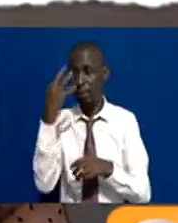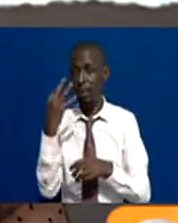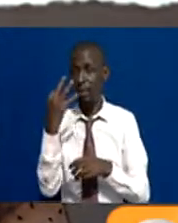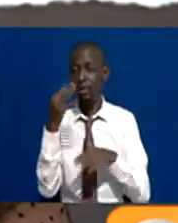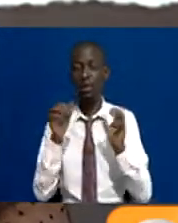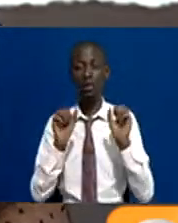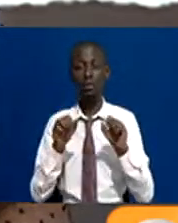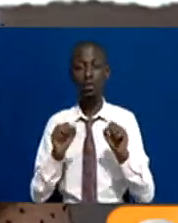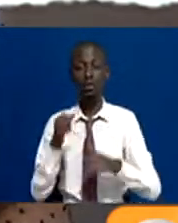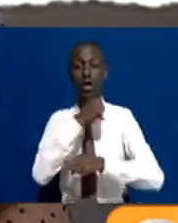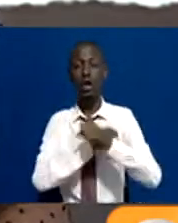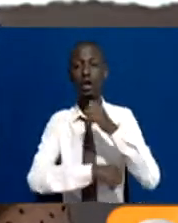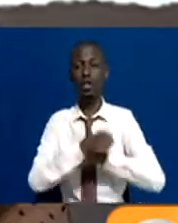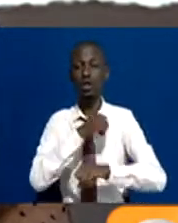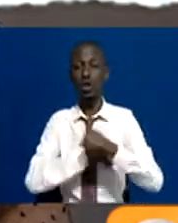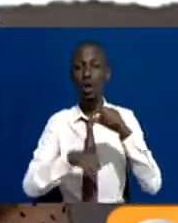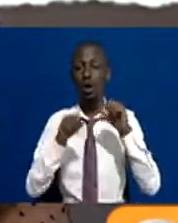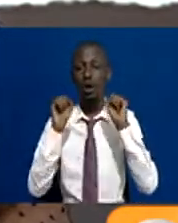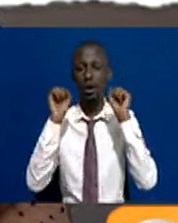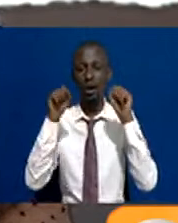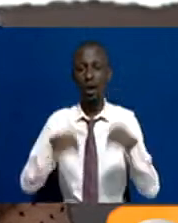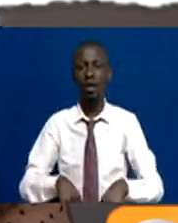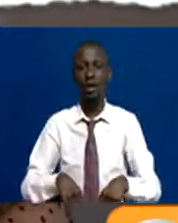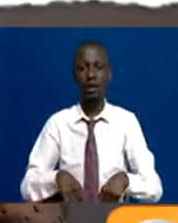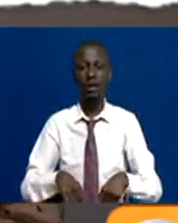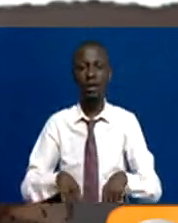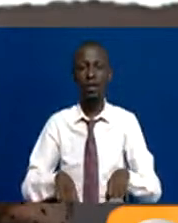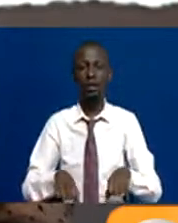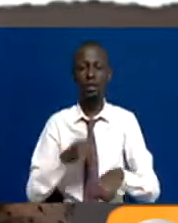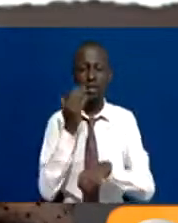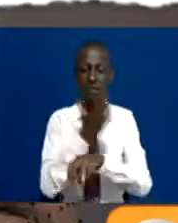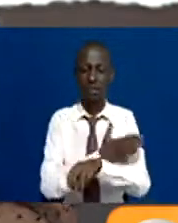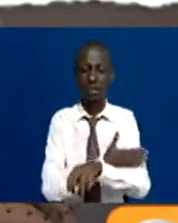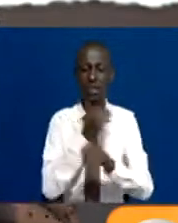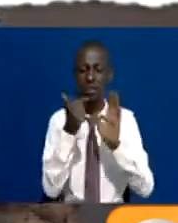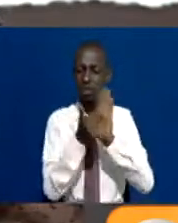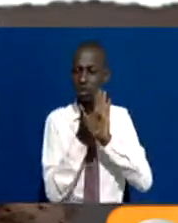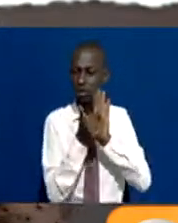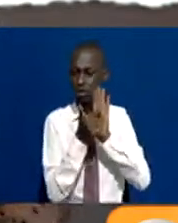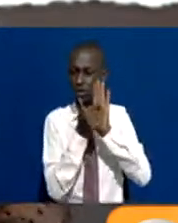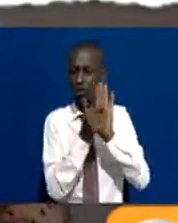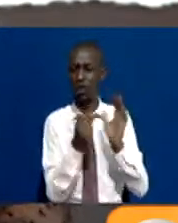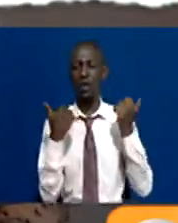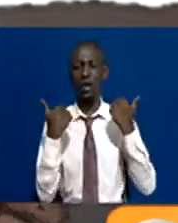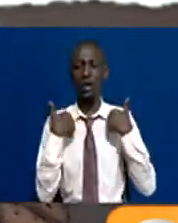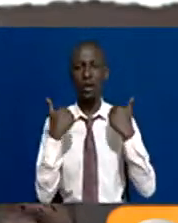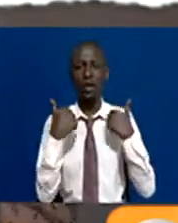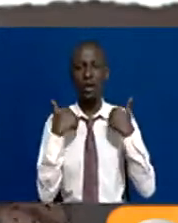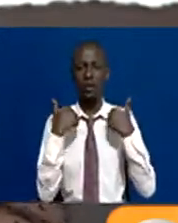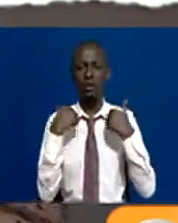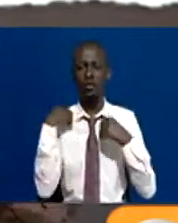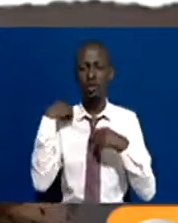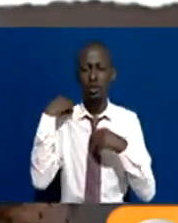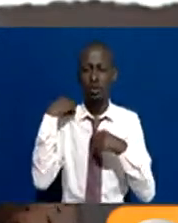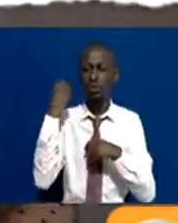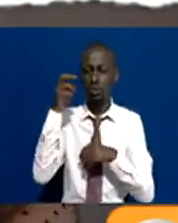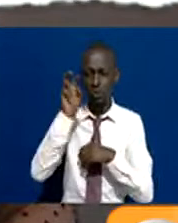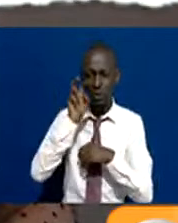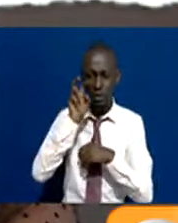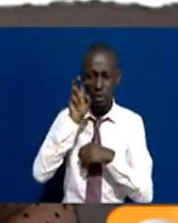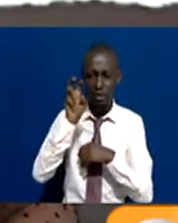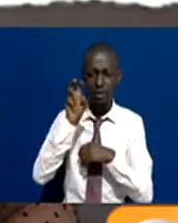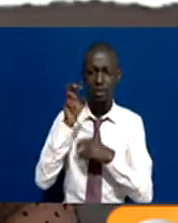act on, something that actually has injuries visible. You know, we can see the clothes and everything. Those need